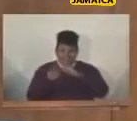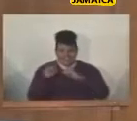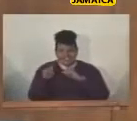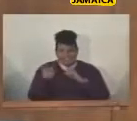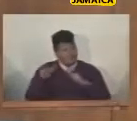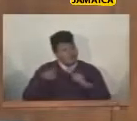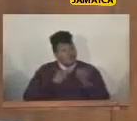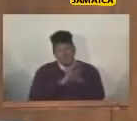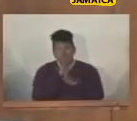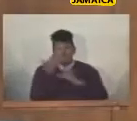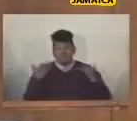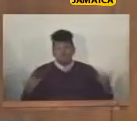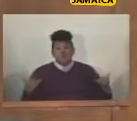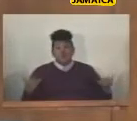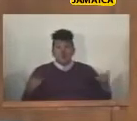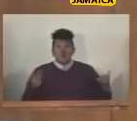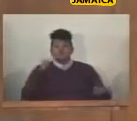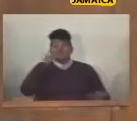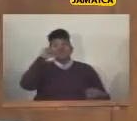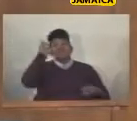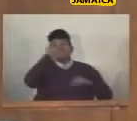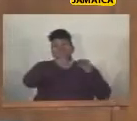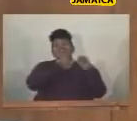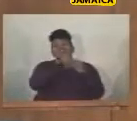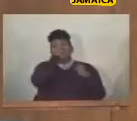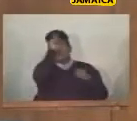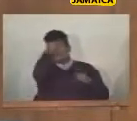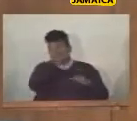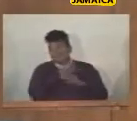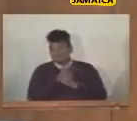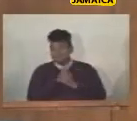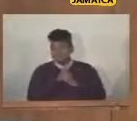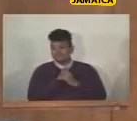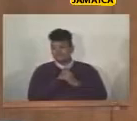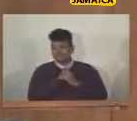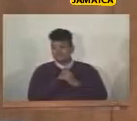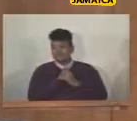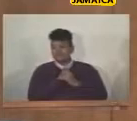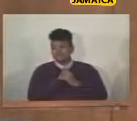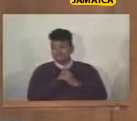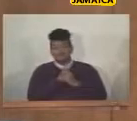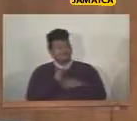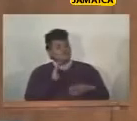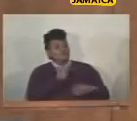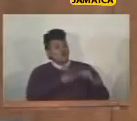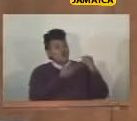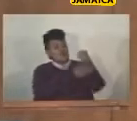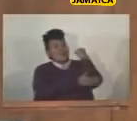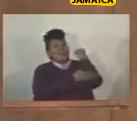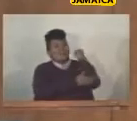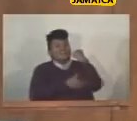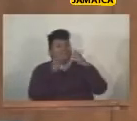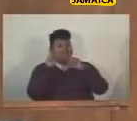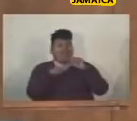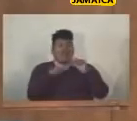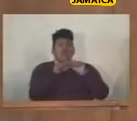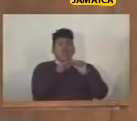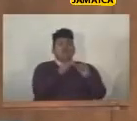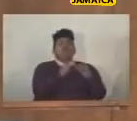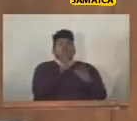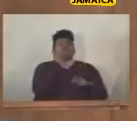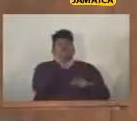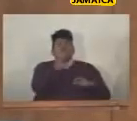for business. So the anything goes, free for all, do as I please, has no place in a